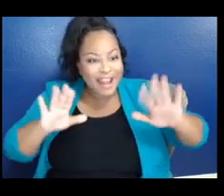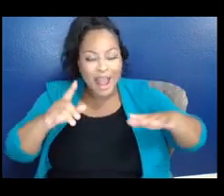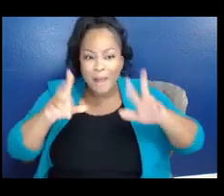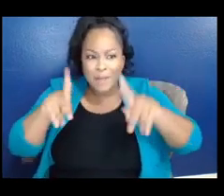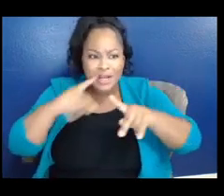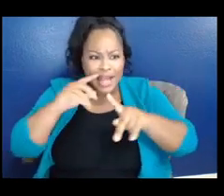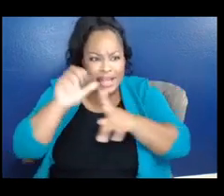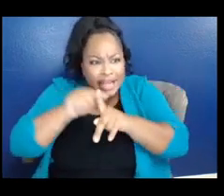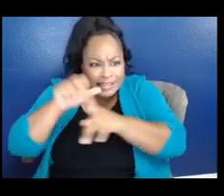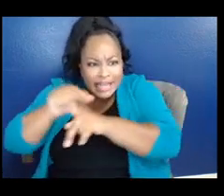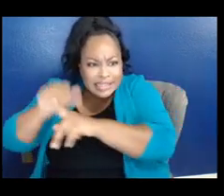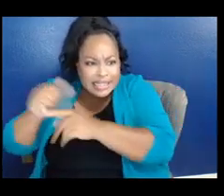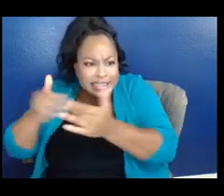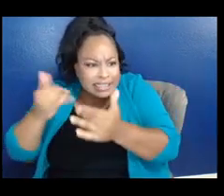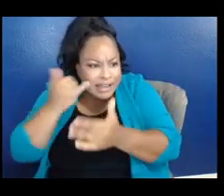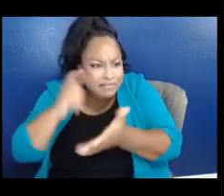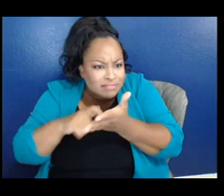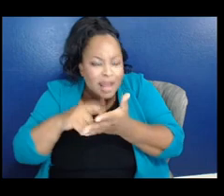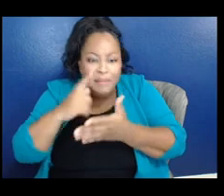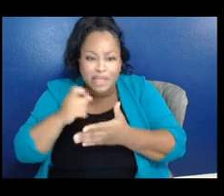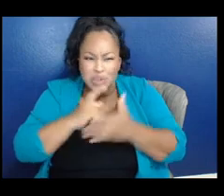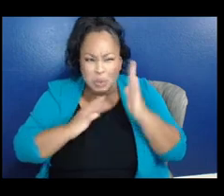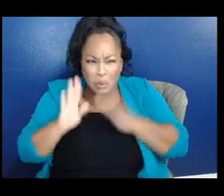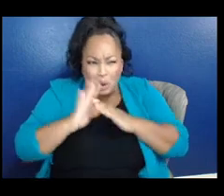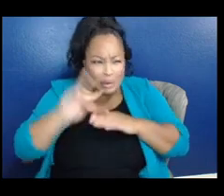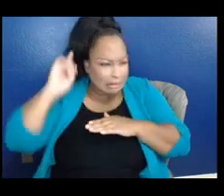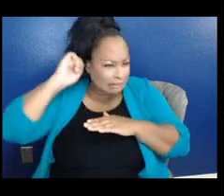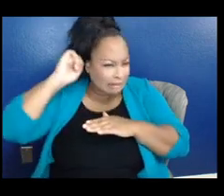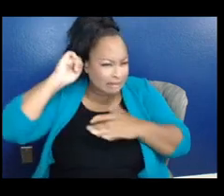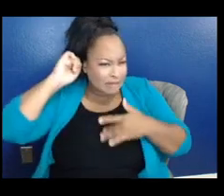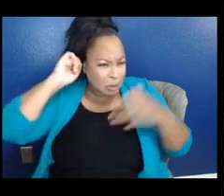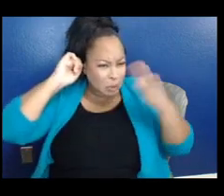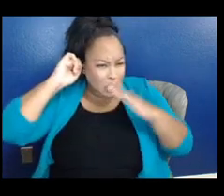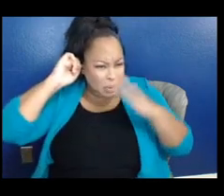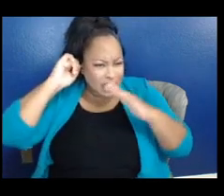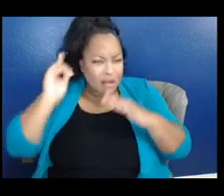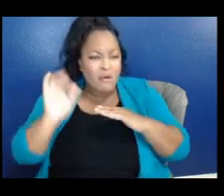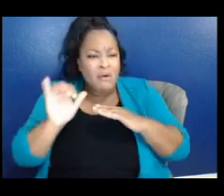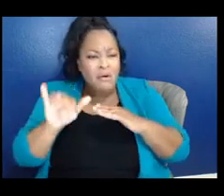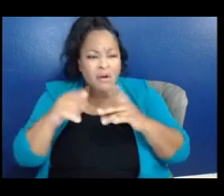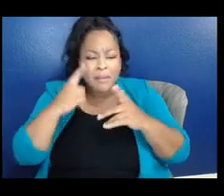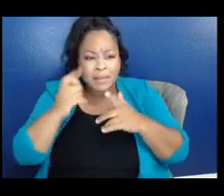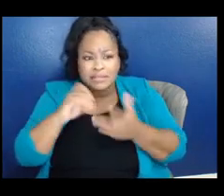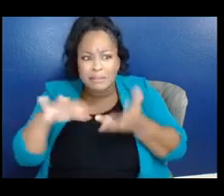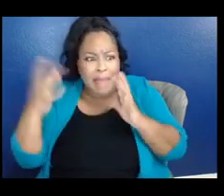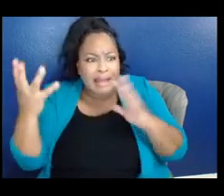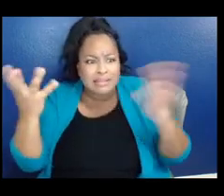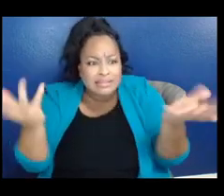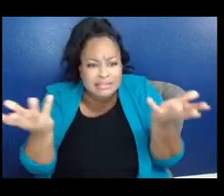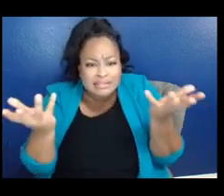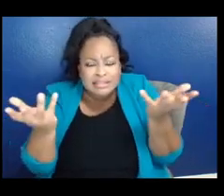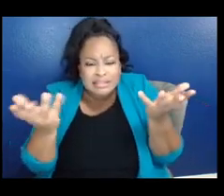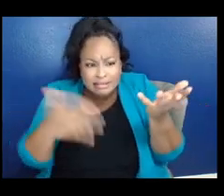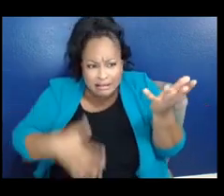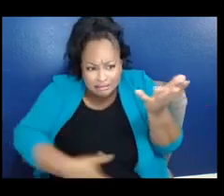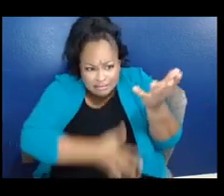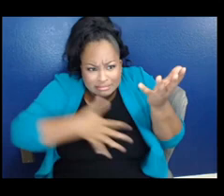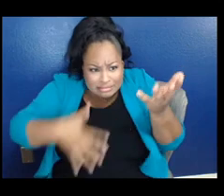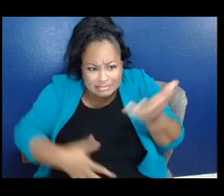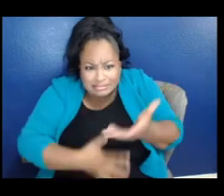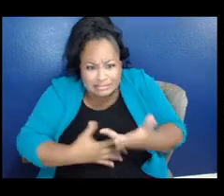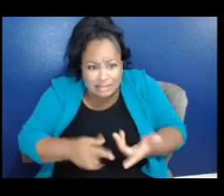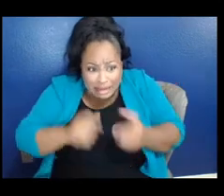who can catch something if it is there, because you do have that worry in the back of your mind. You know, things are such a mess in that